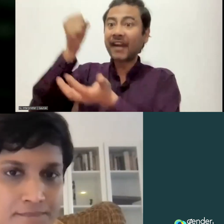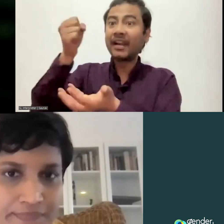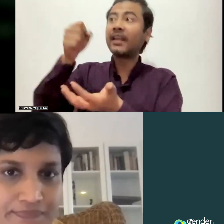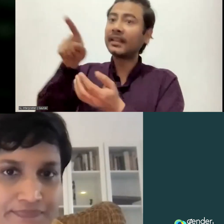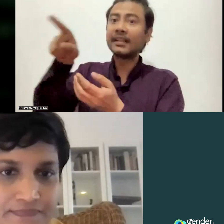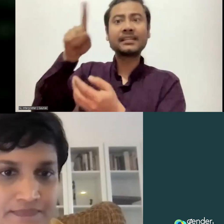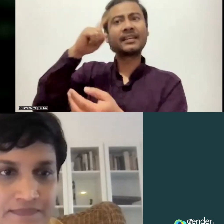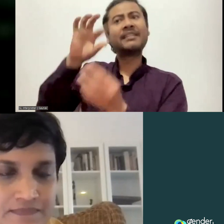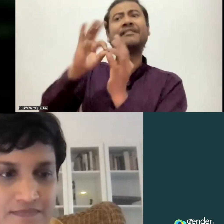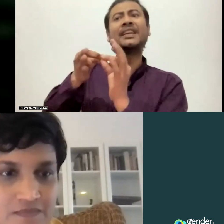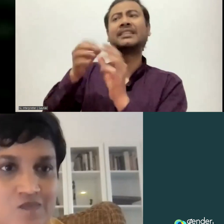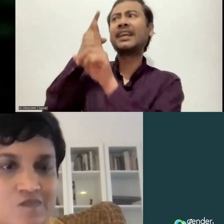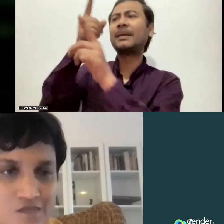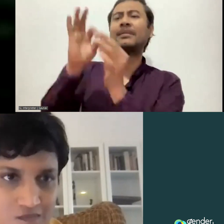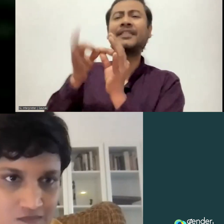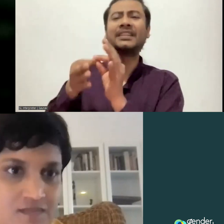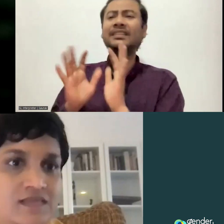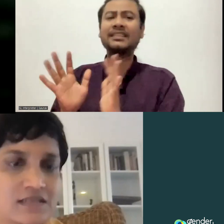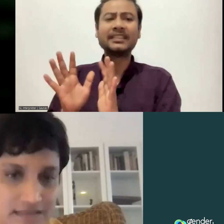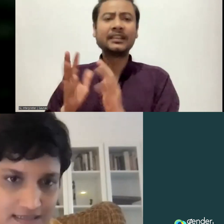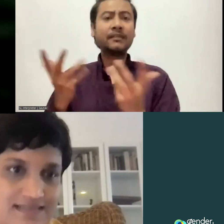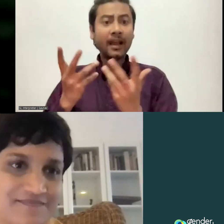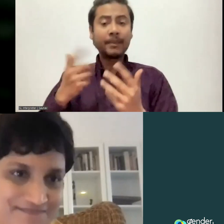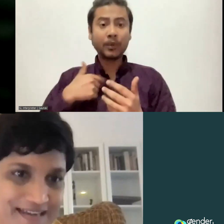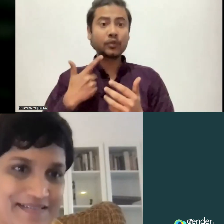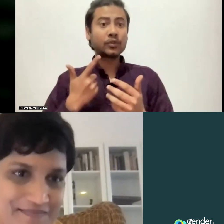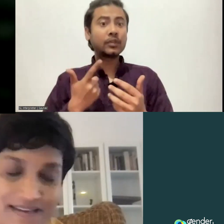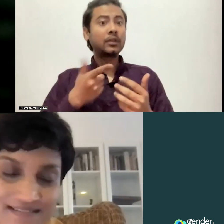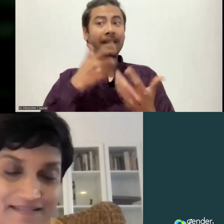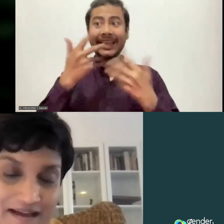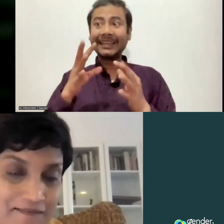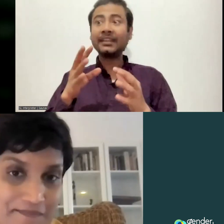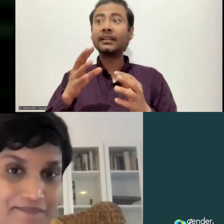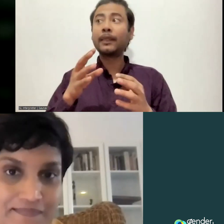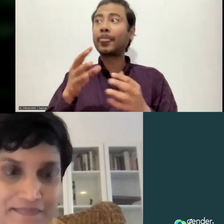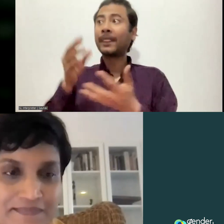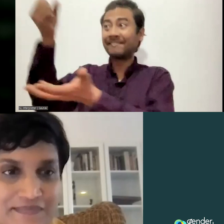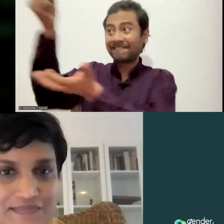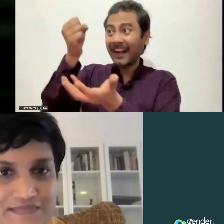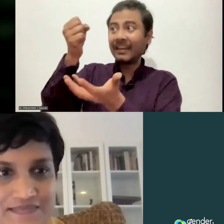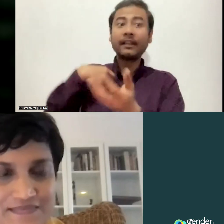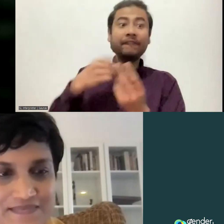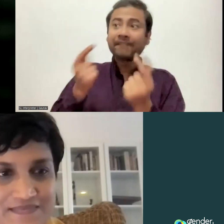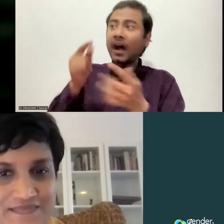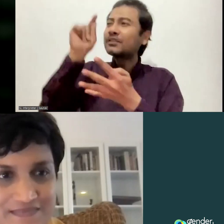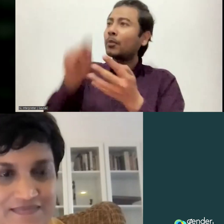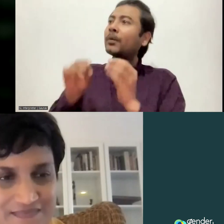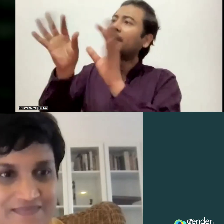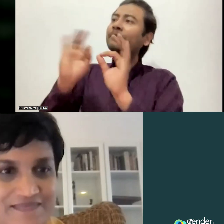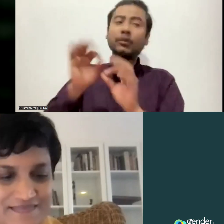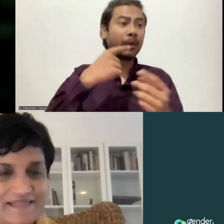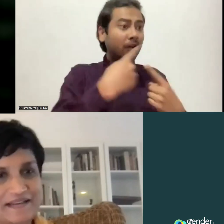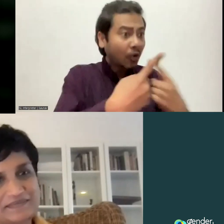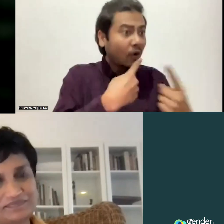project, you want it to emerge from those conversations, but let's see. So thank you so much, Sandhya, for a